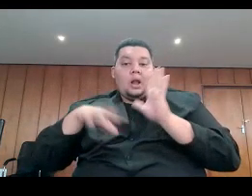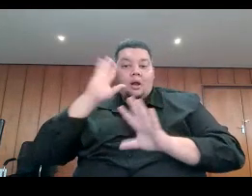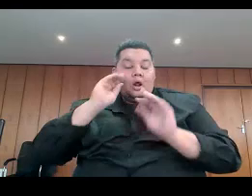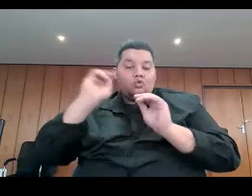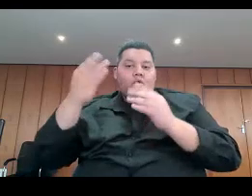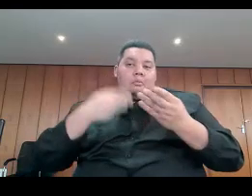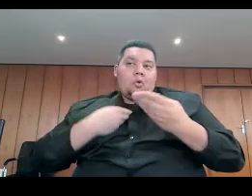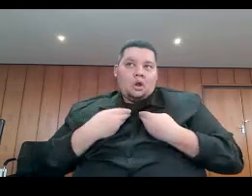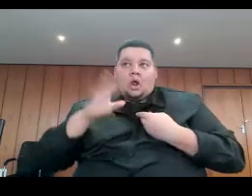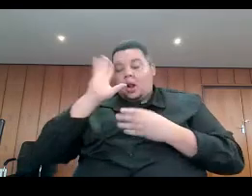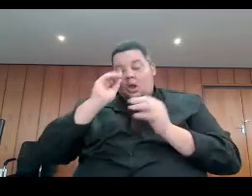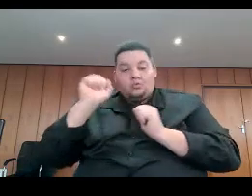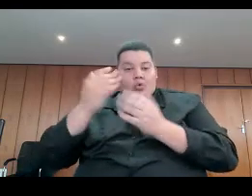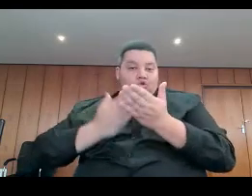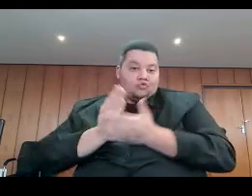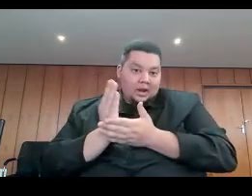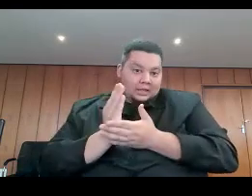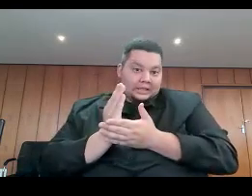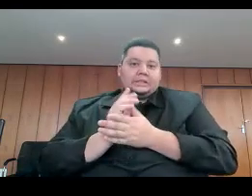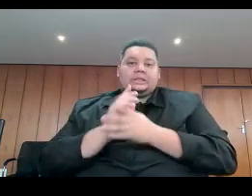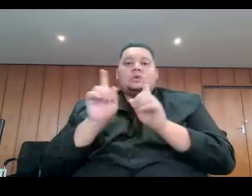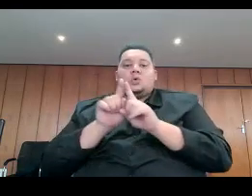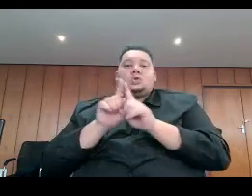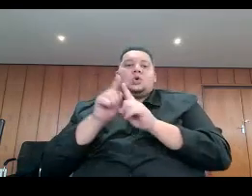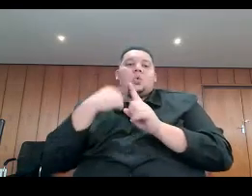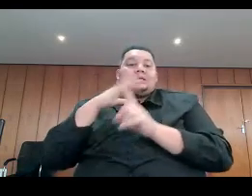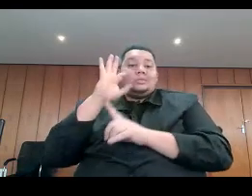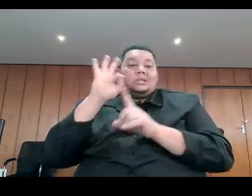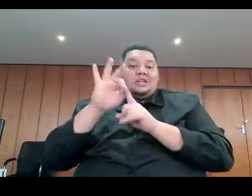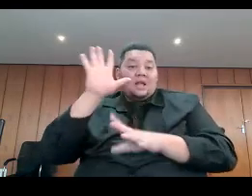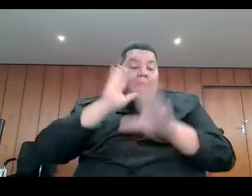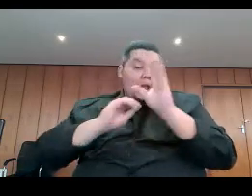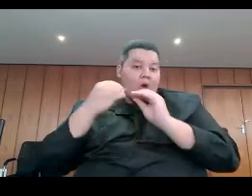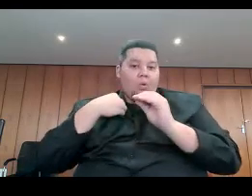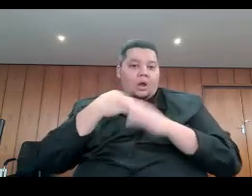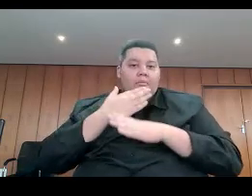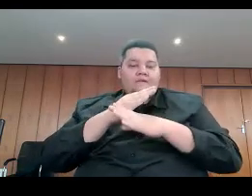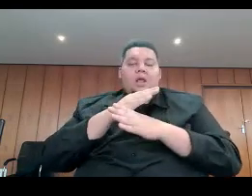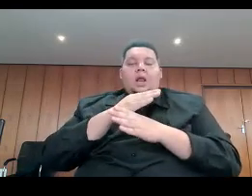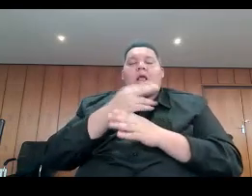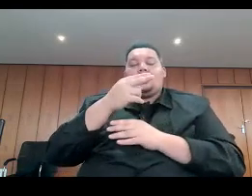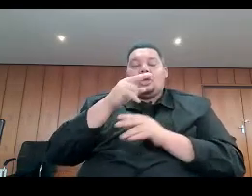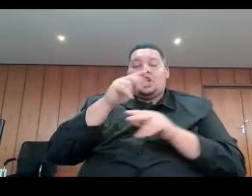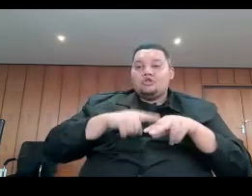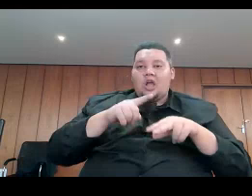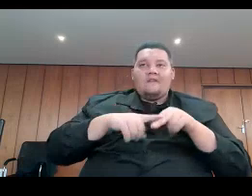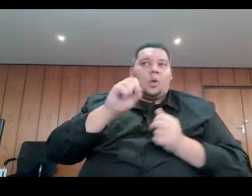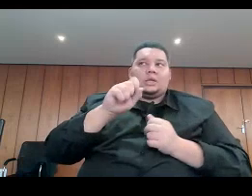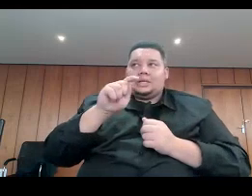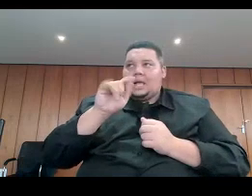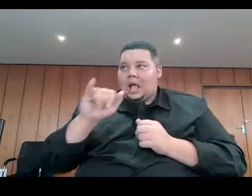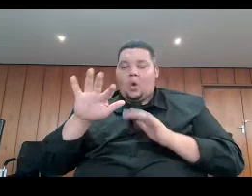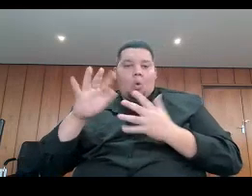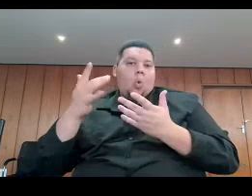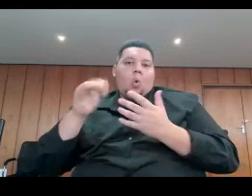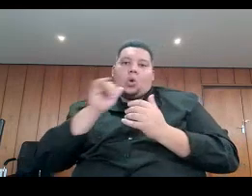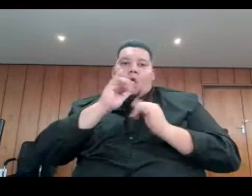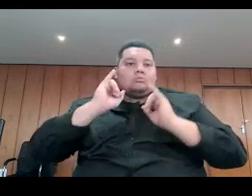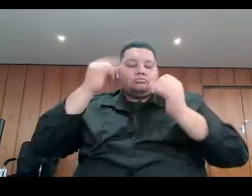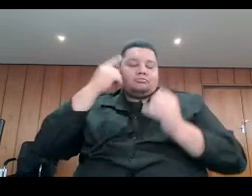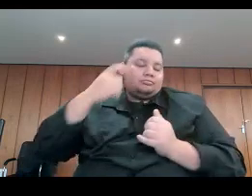body, you learn about your rights, and you specifically learn also to prevent HIV, STIs, or unintended pregnancy.